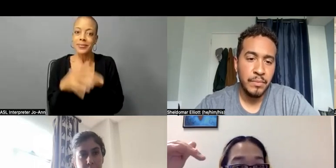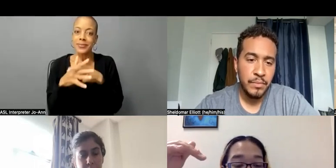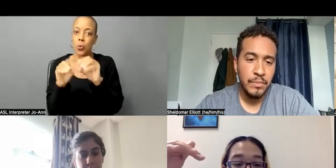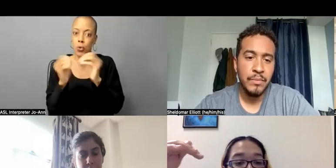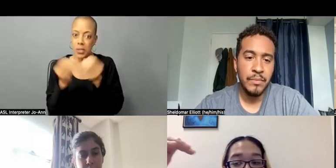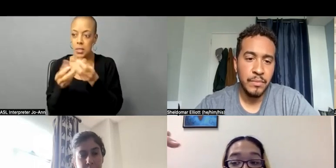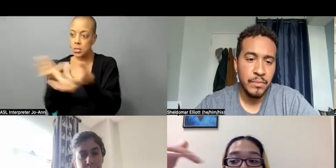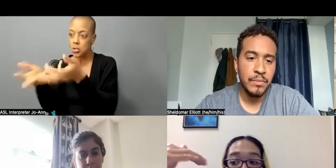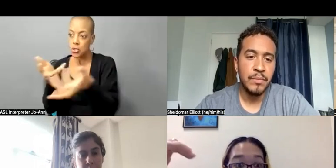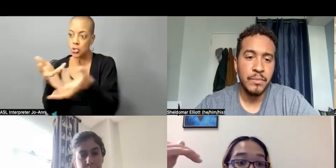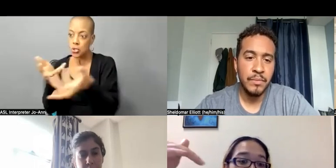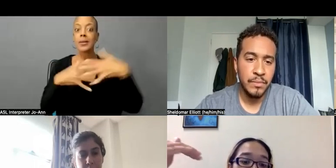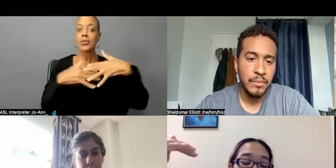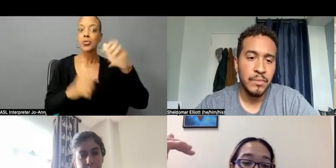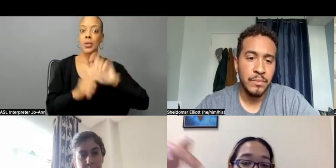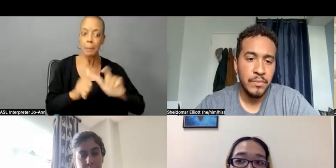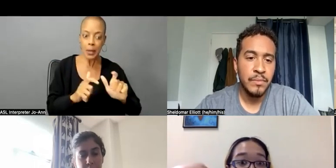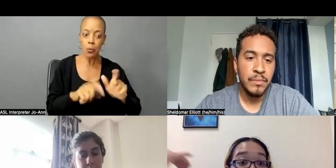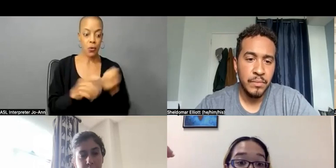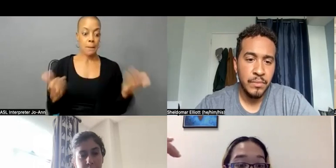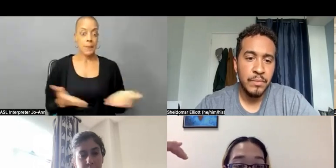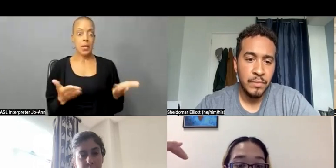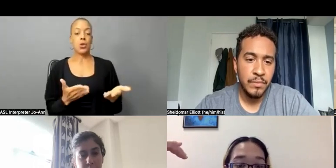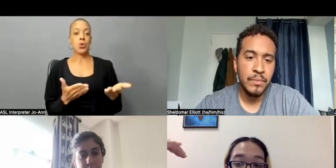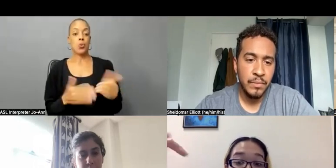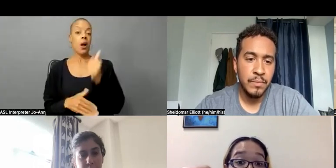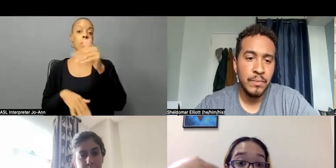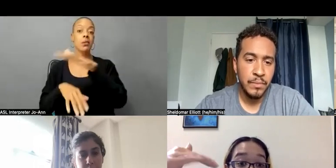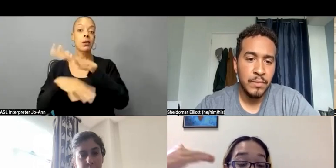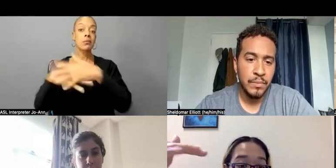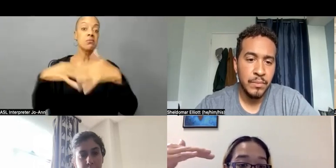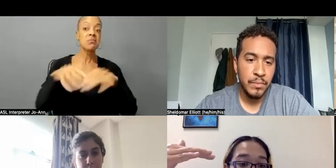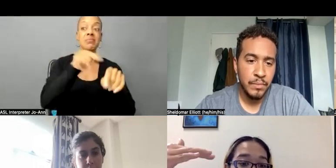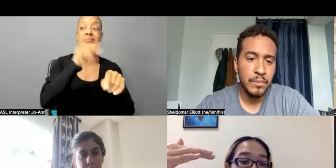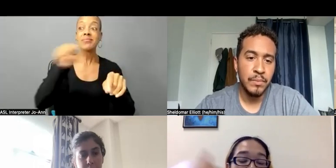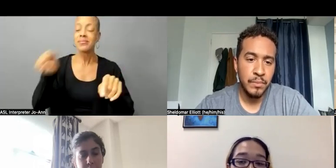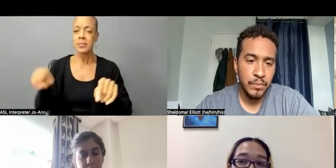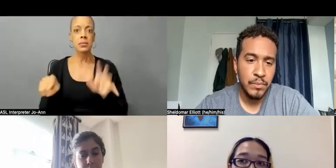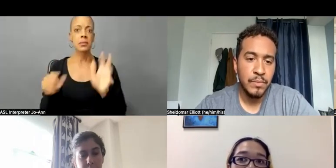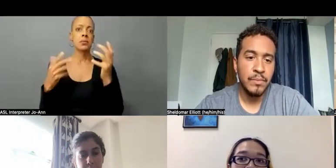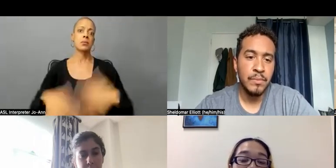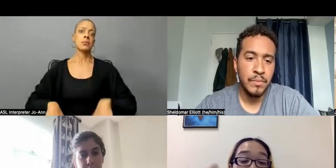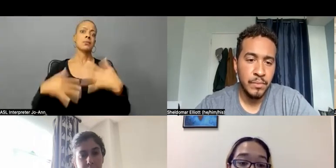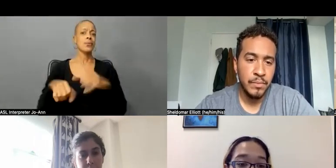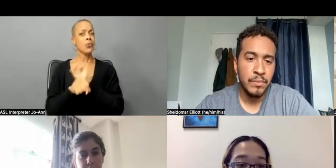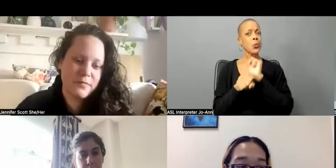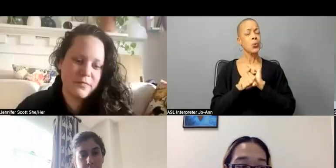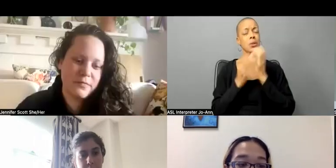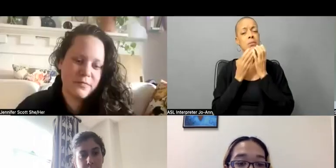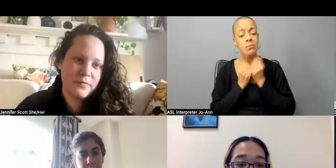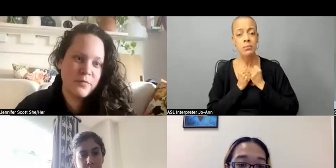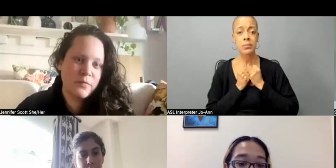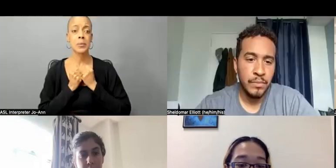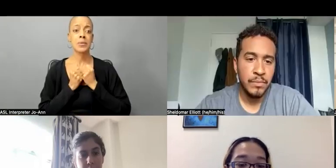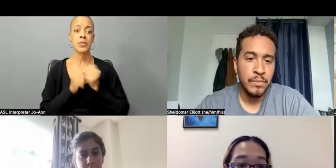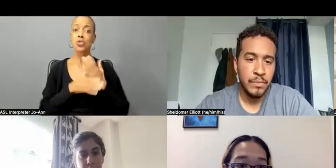other Indigenous folks who are from this territory or from other territories around the world is so meaningful because this method of knowledge sharing